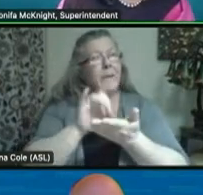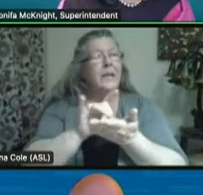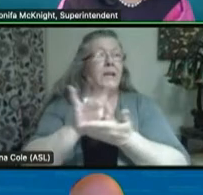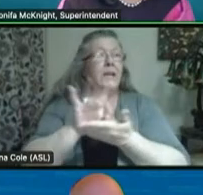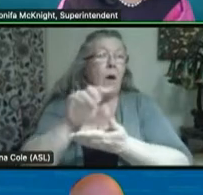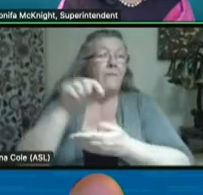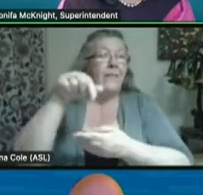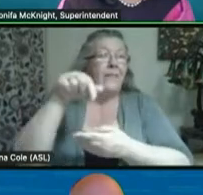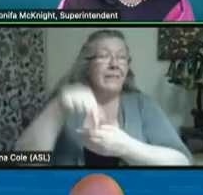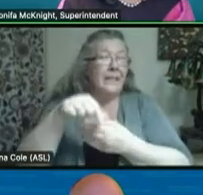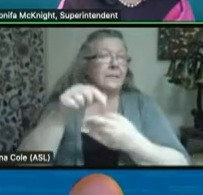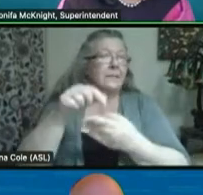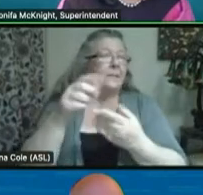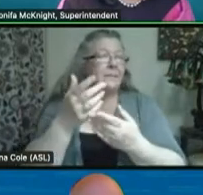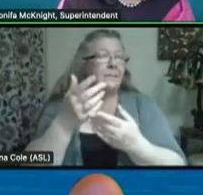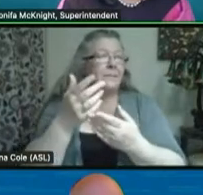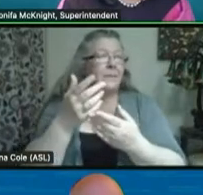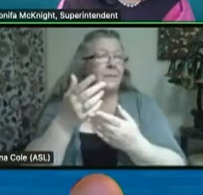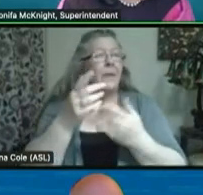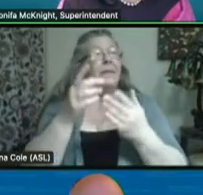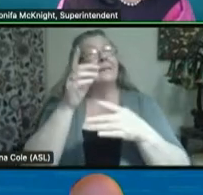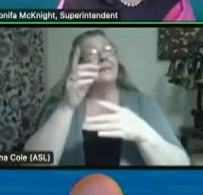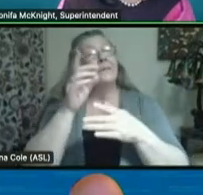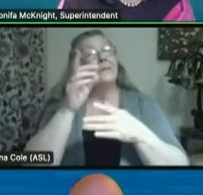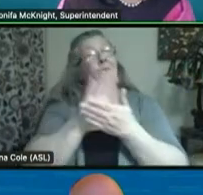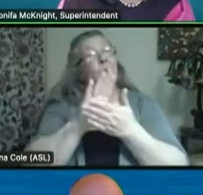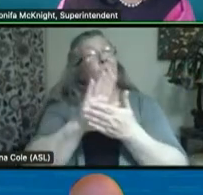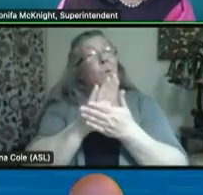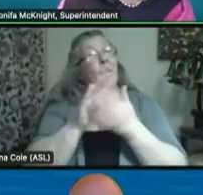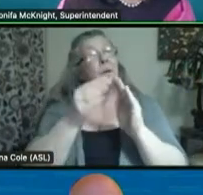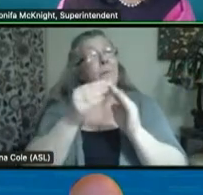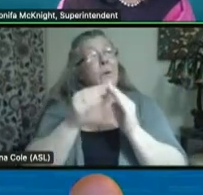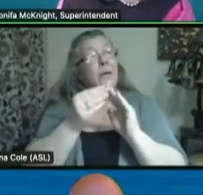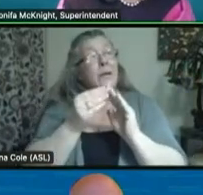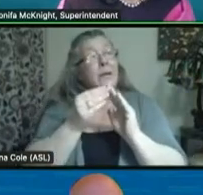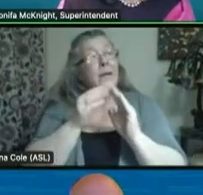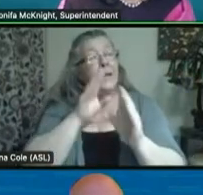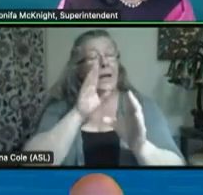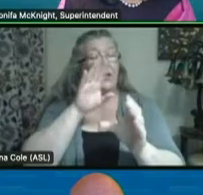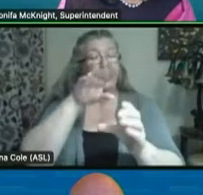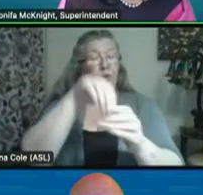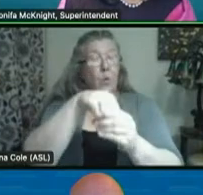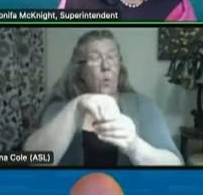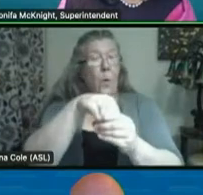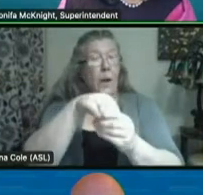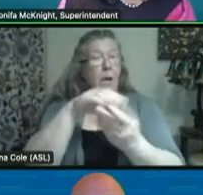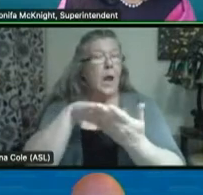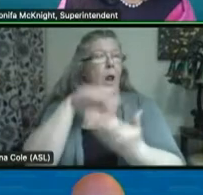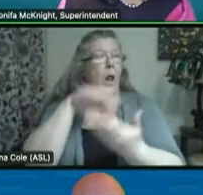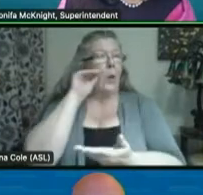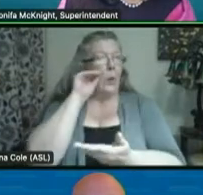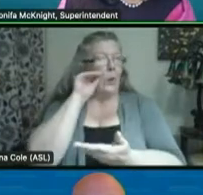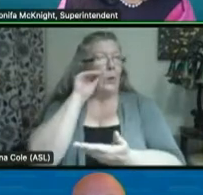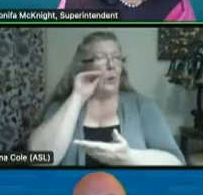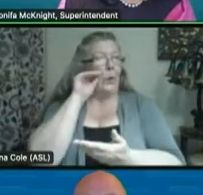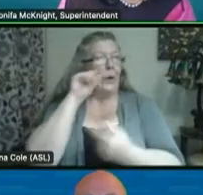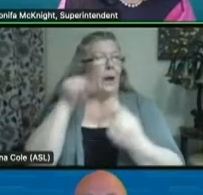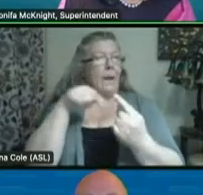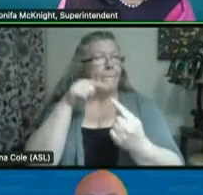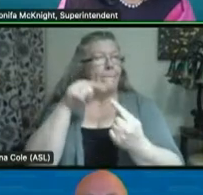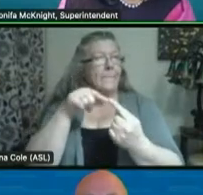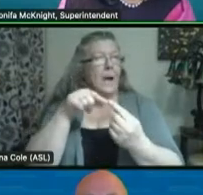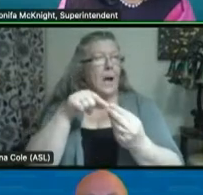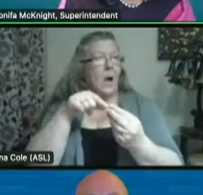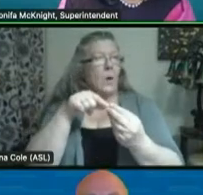have additional dates where the school community can join and learn more about the budget. The Board of Education is, they're going to